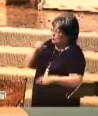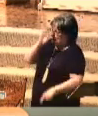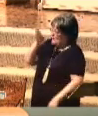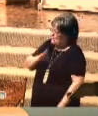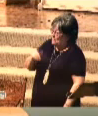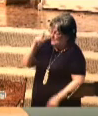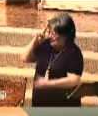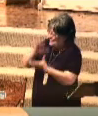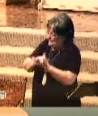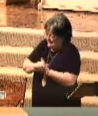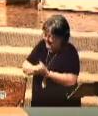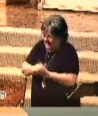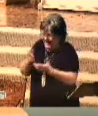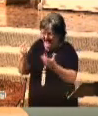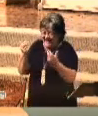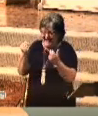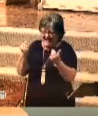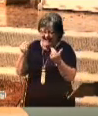it."